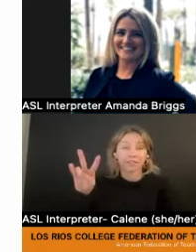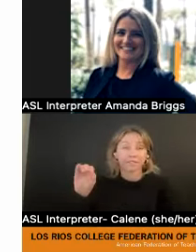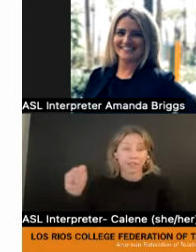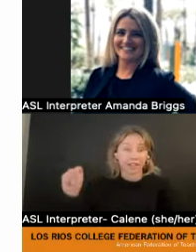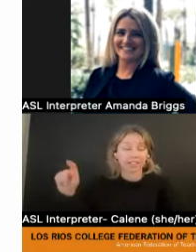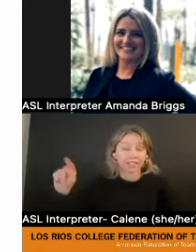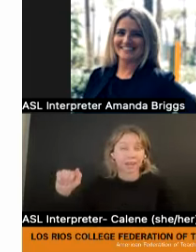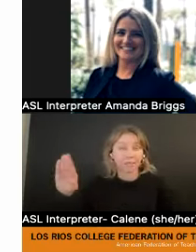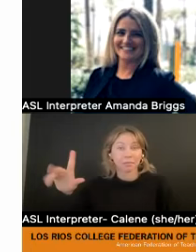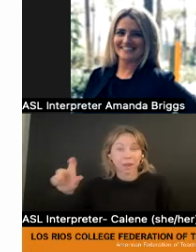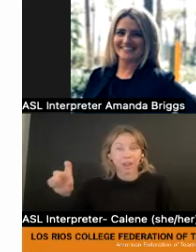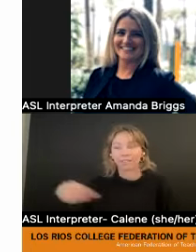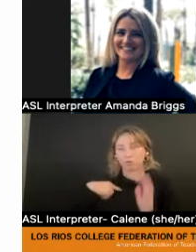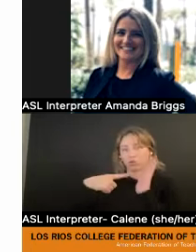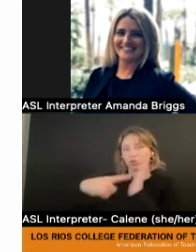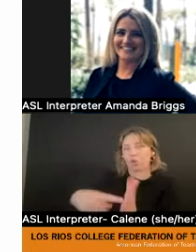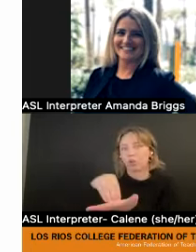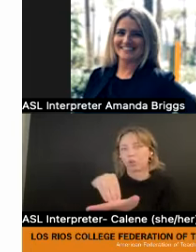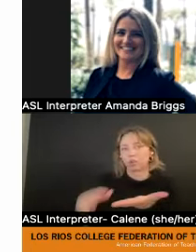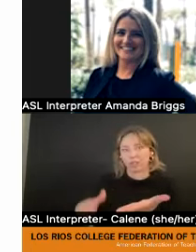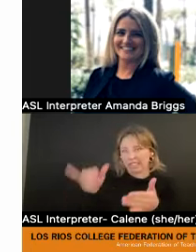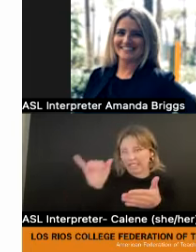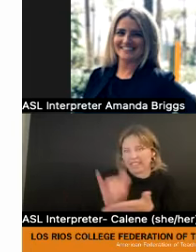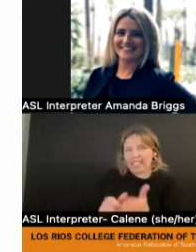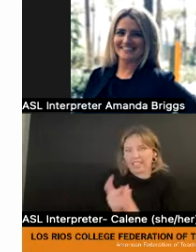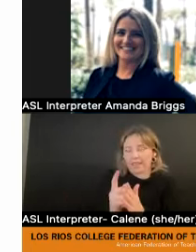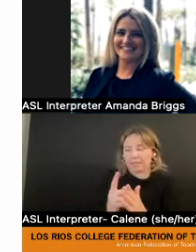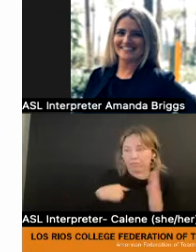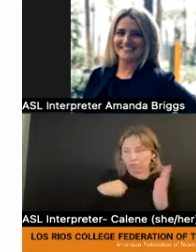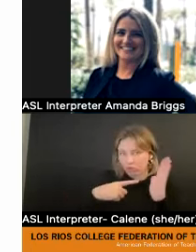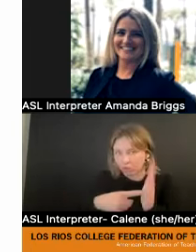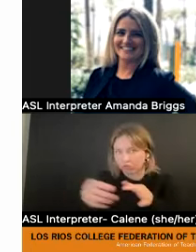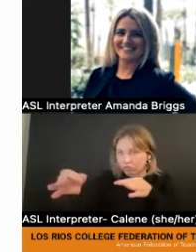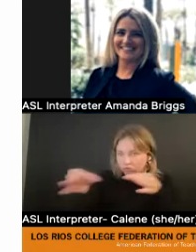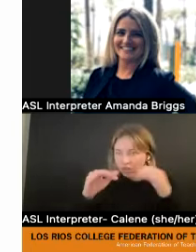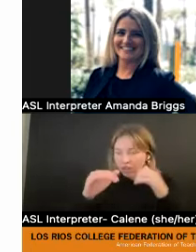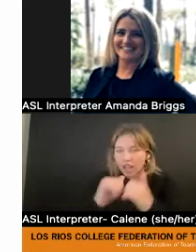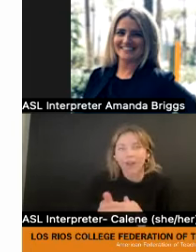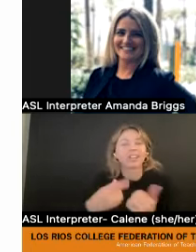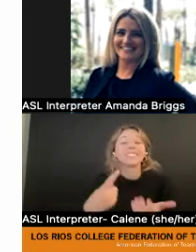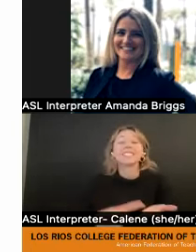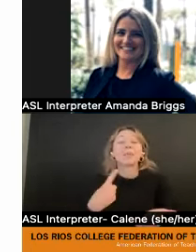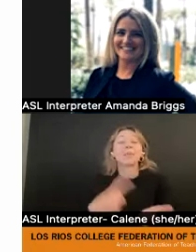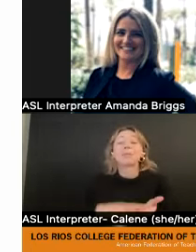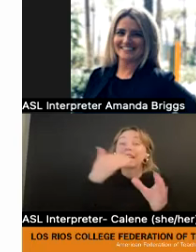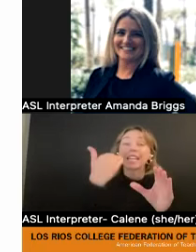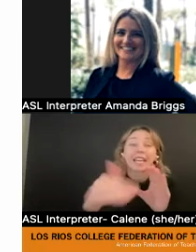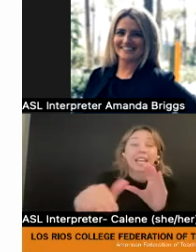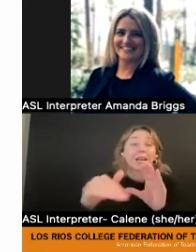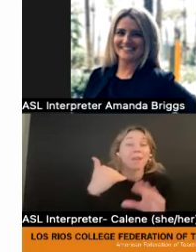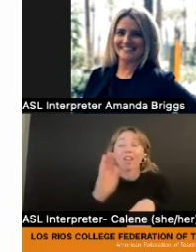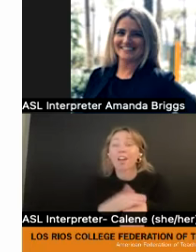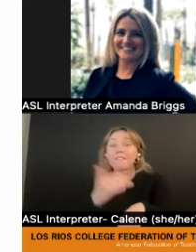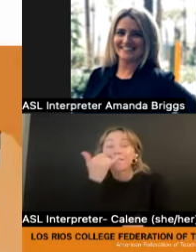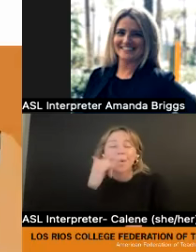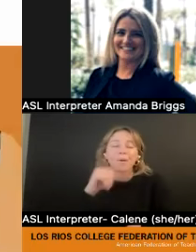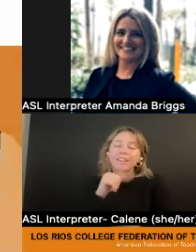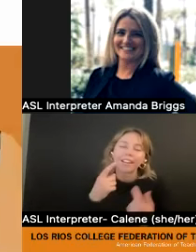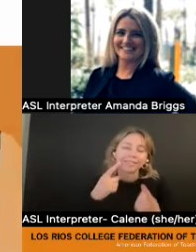to show the students in real time how to do it, because it doesn't always work in email or on the phone.